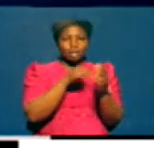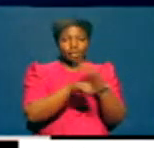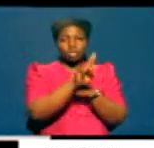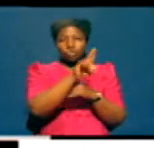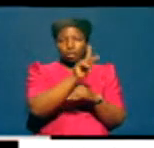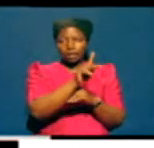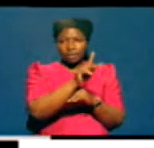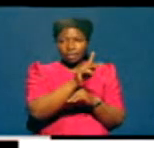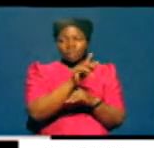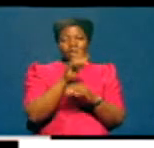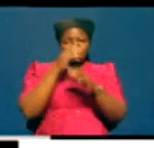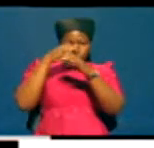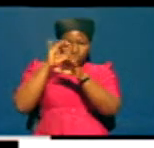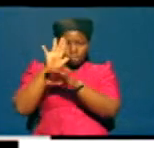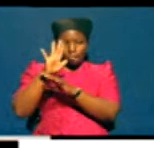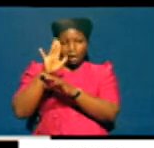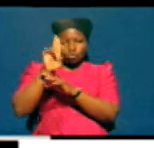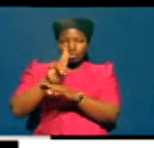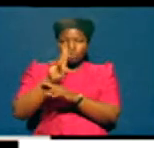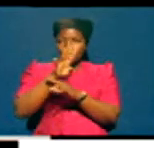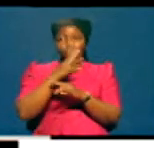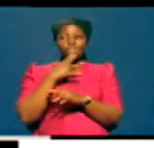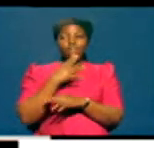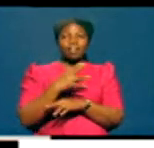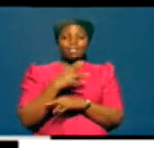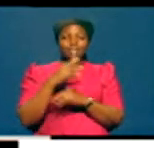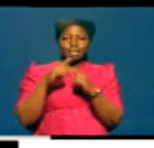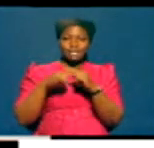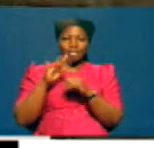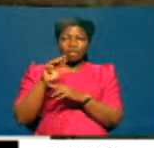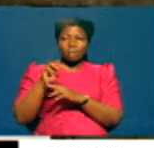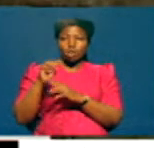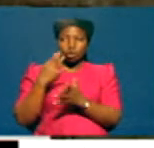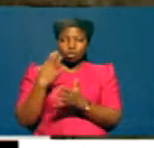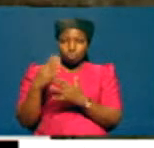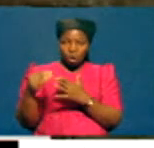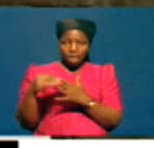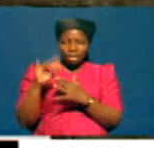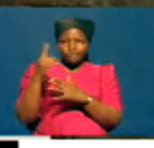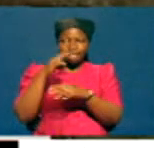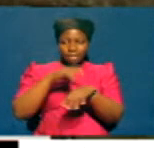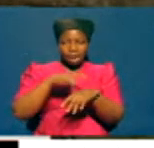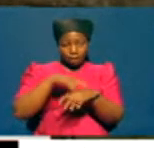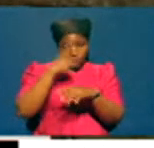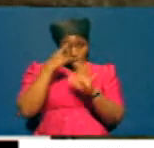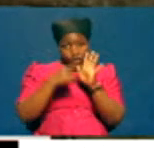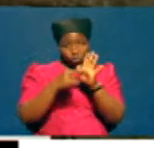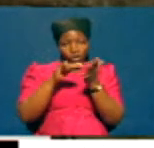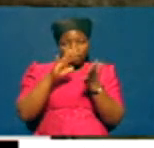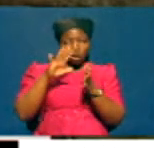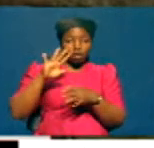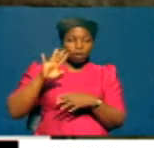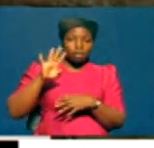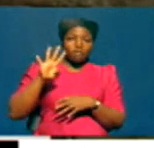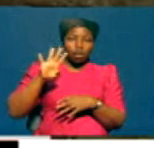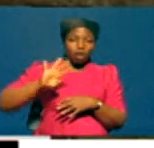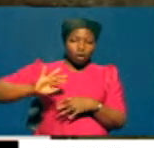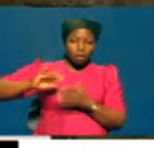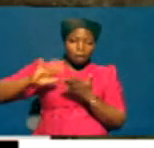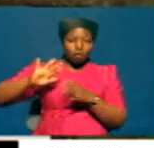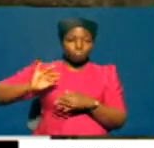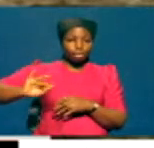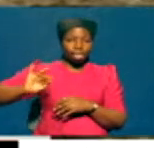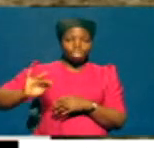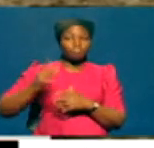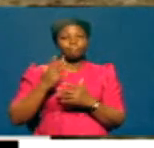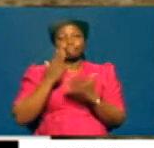spent $465 million on the first season of the show, with four more seasons expected to be made that would make it one of the most